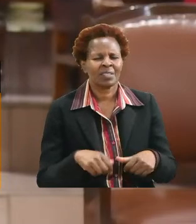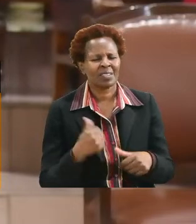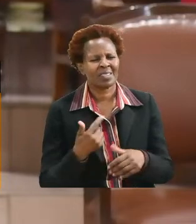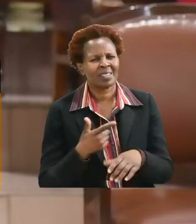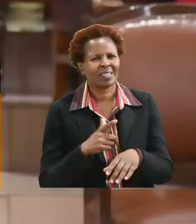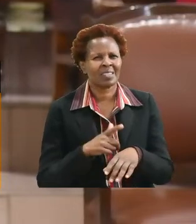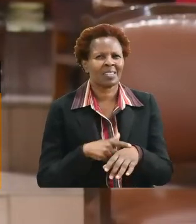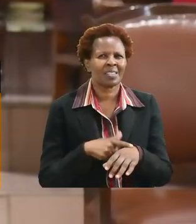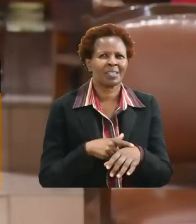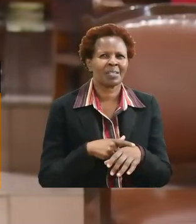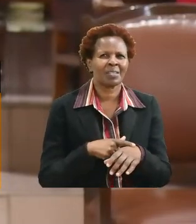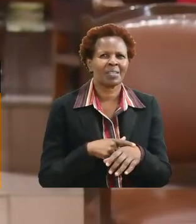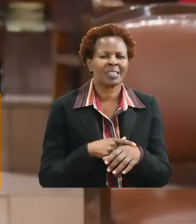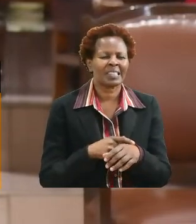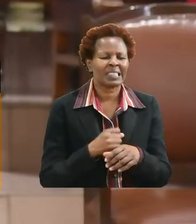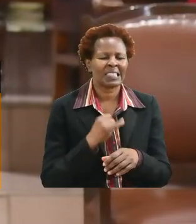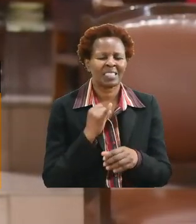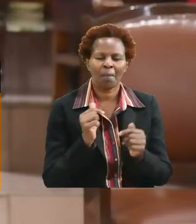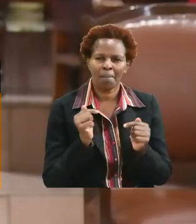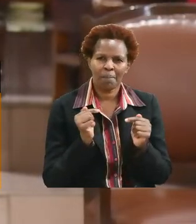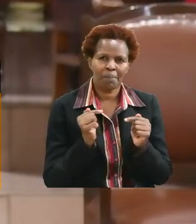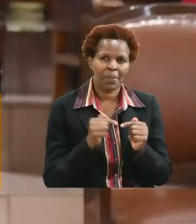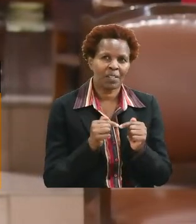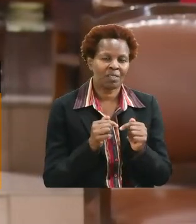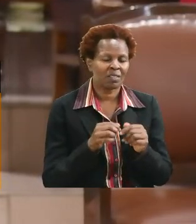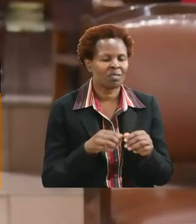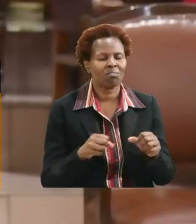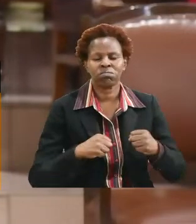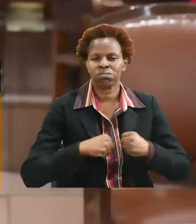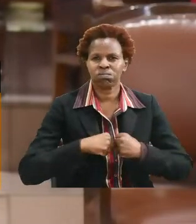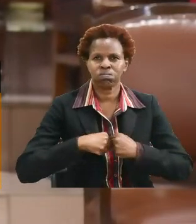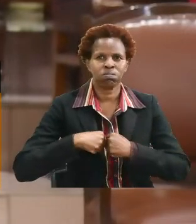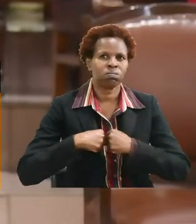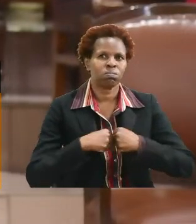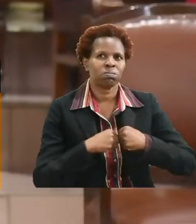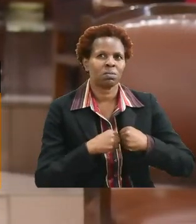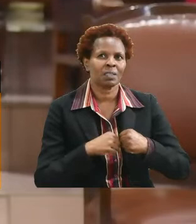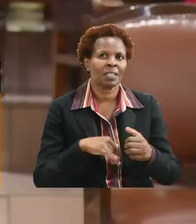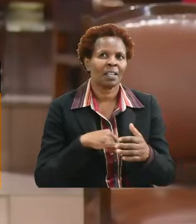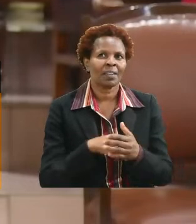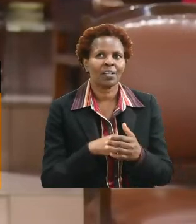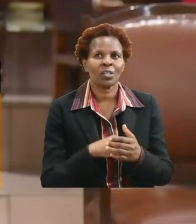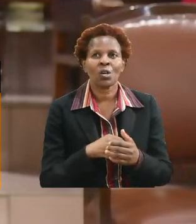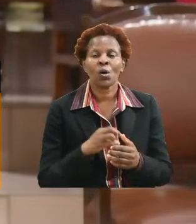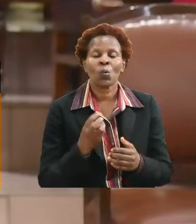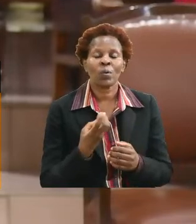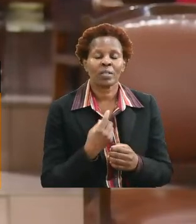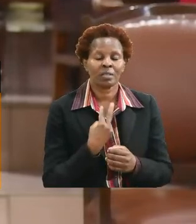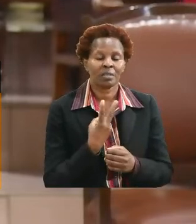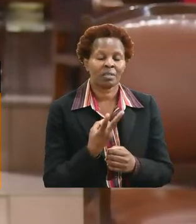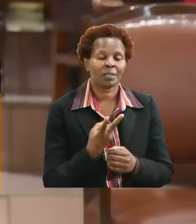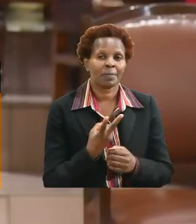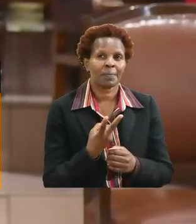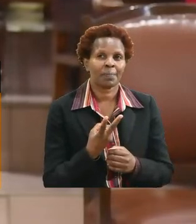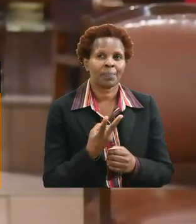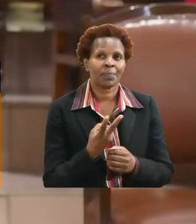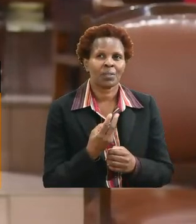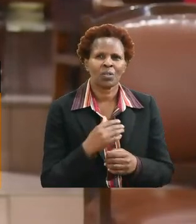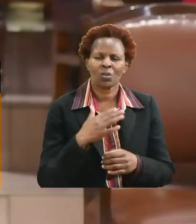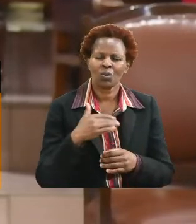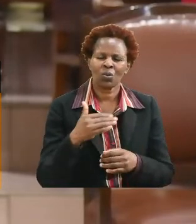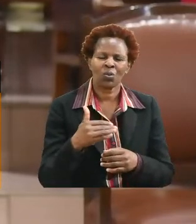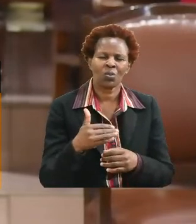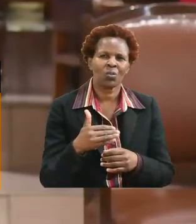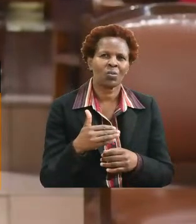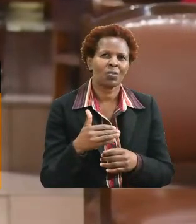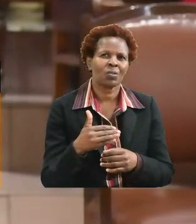has painful challenges that we encounter, and we are always put